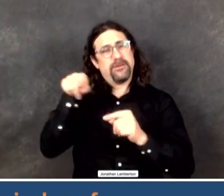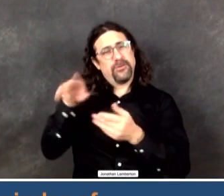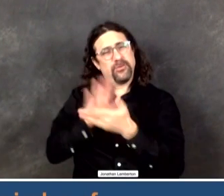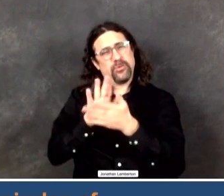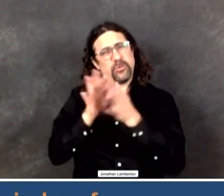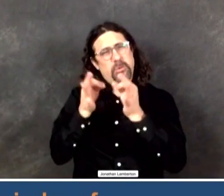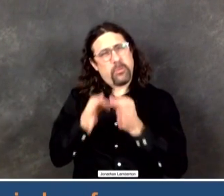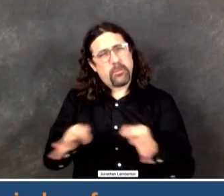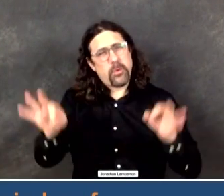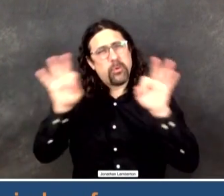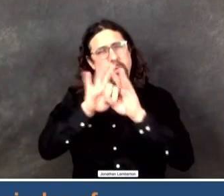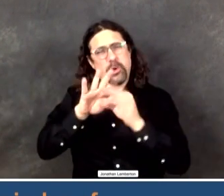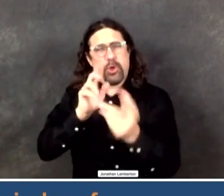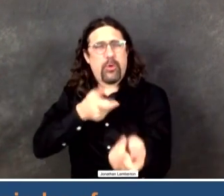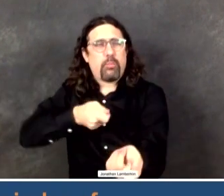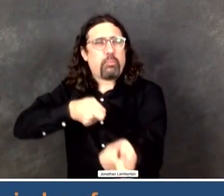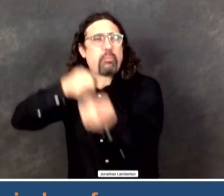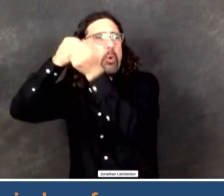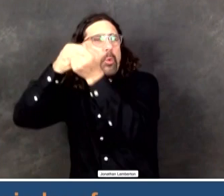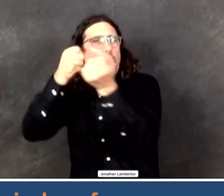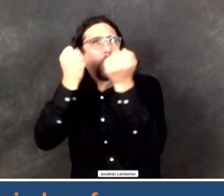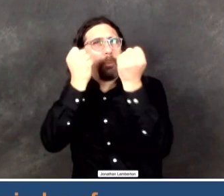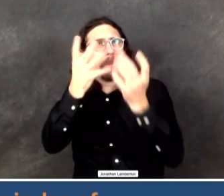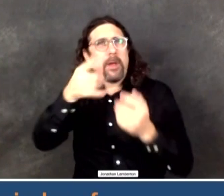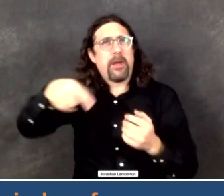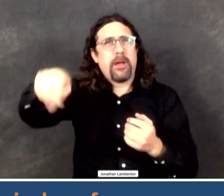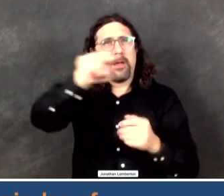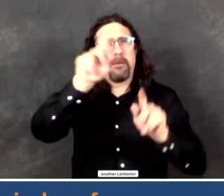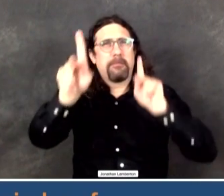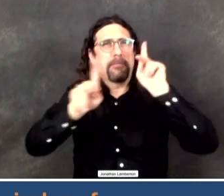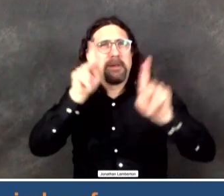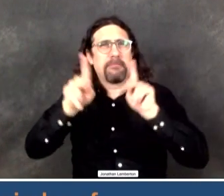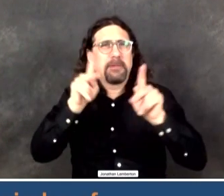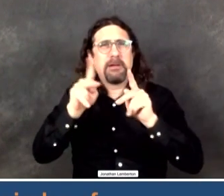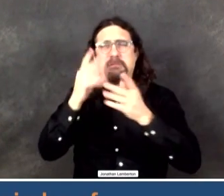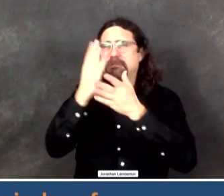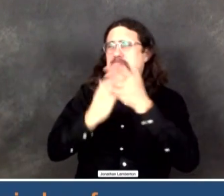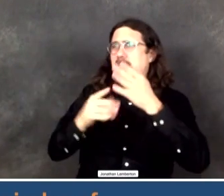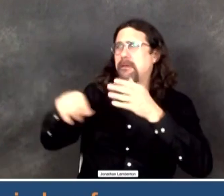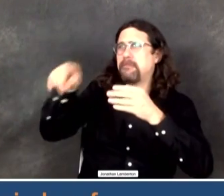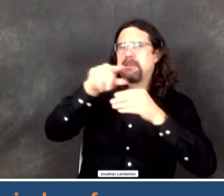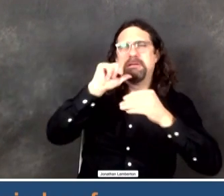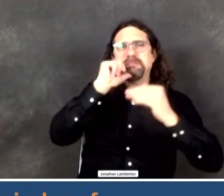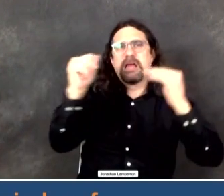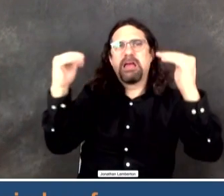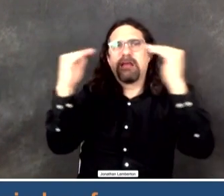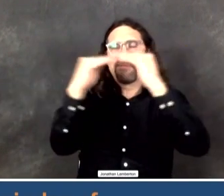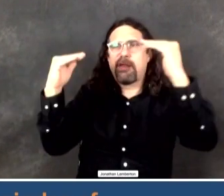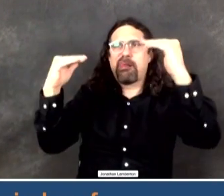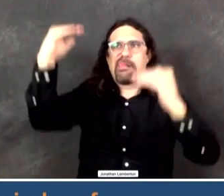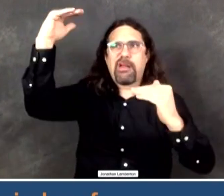behind, got much greater opportunity. That's what we've been so focused on for 6 years. So Lord knows,